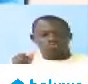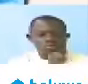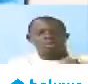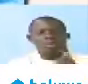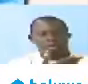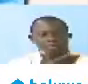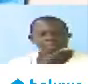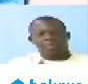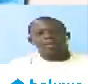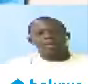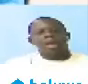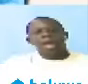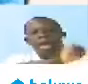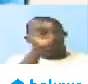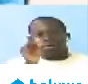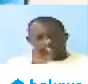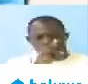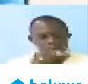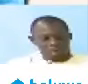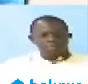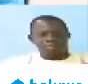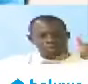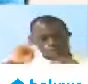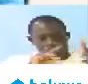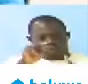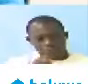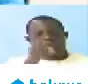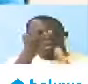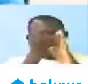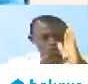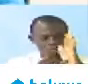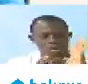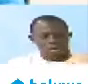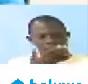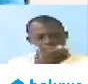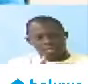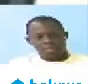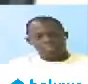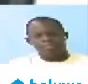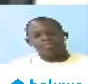Yes. And you have discussed this issue.